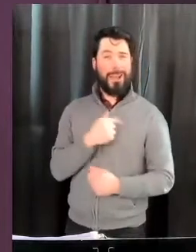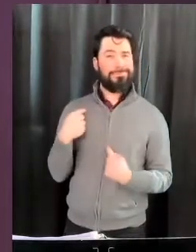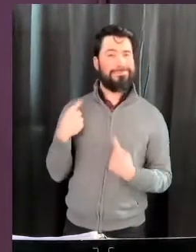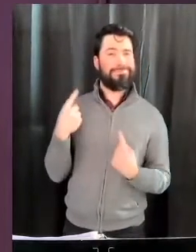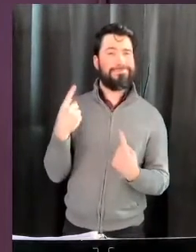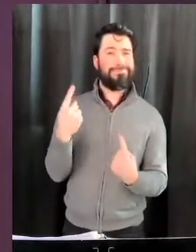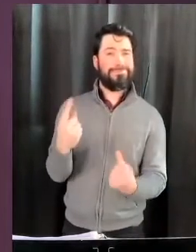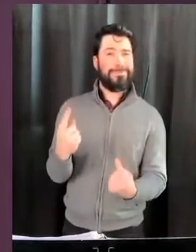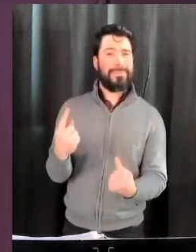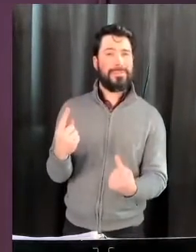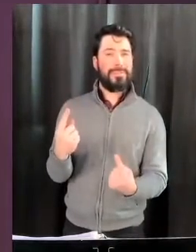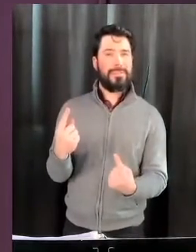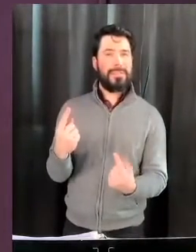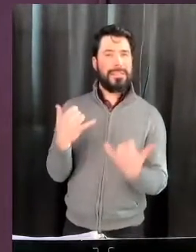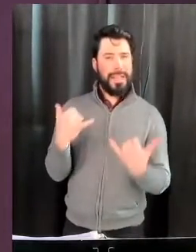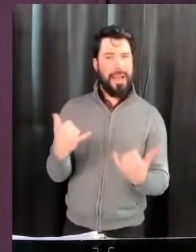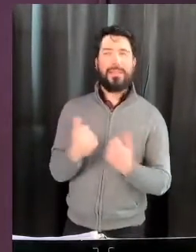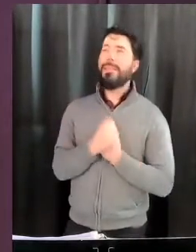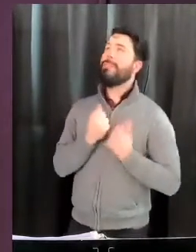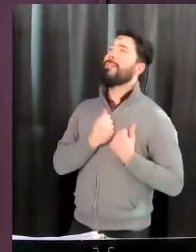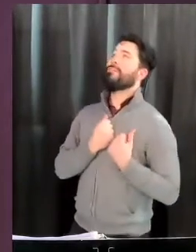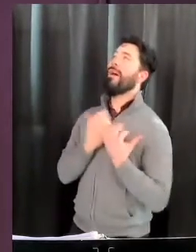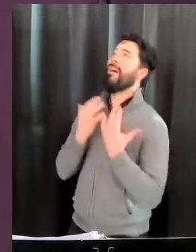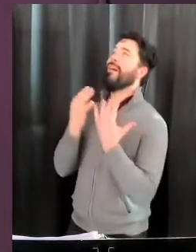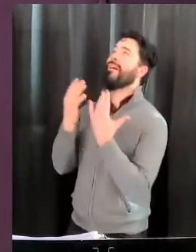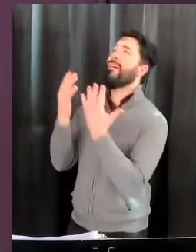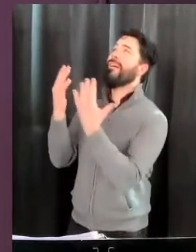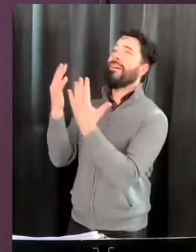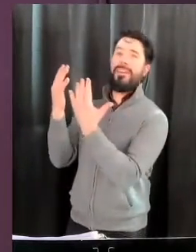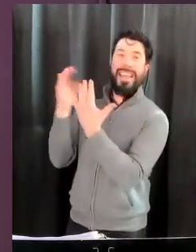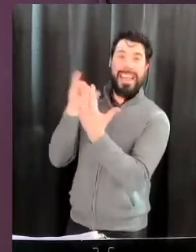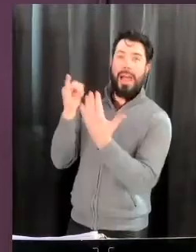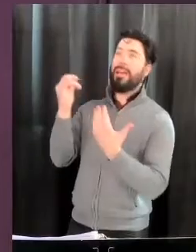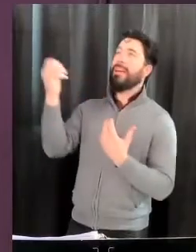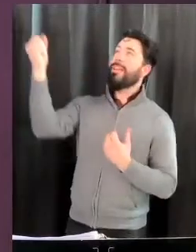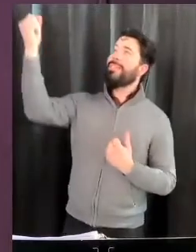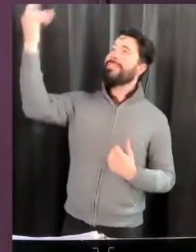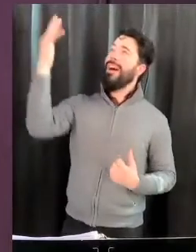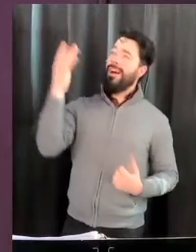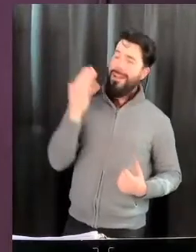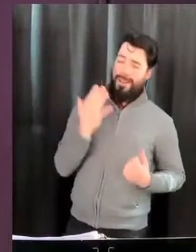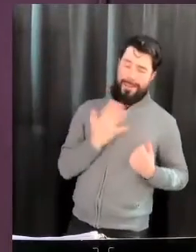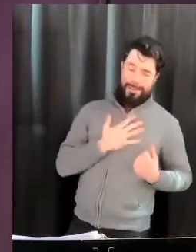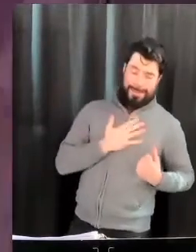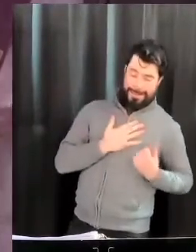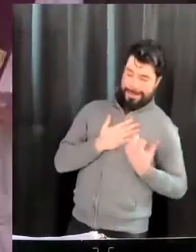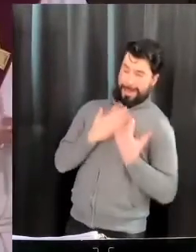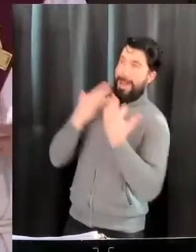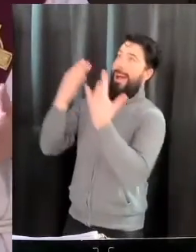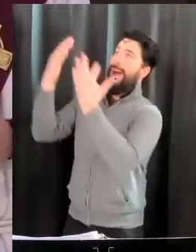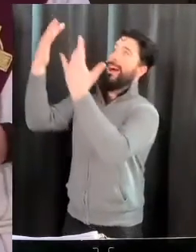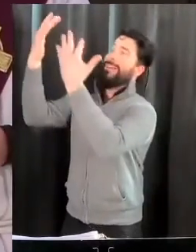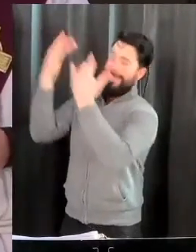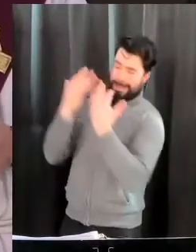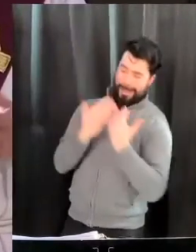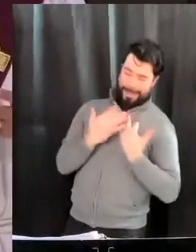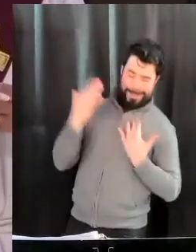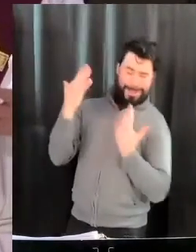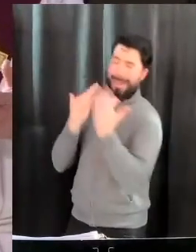and to let that love that goes between us transform us one day at a